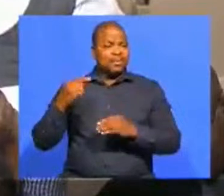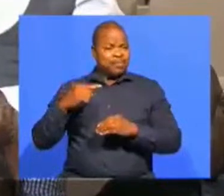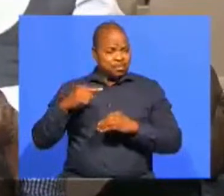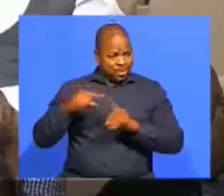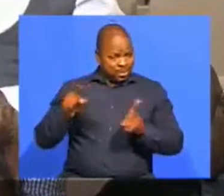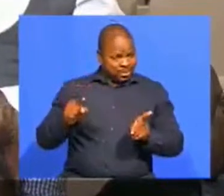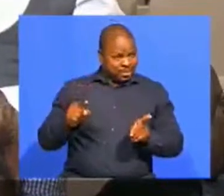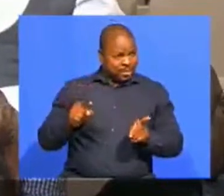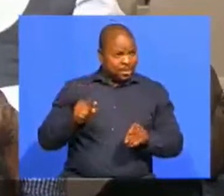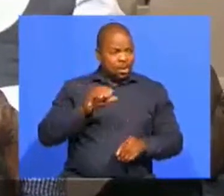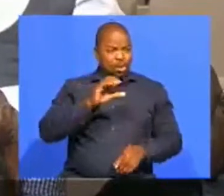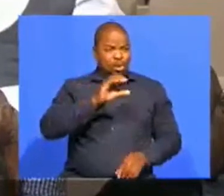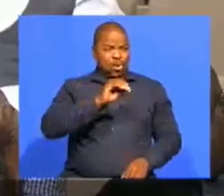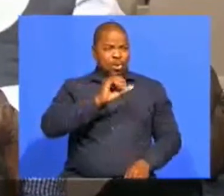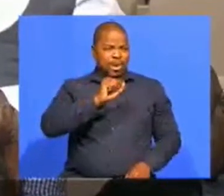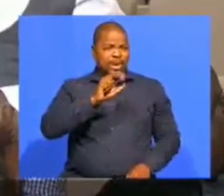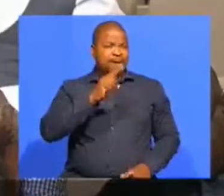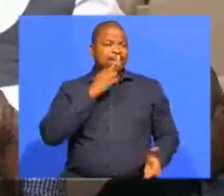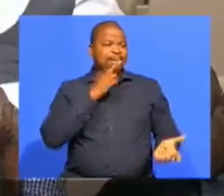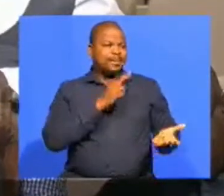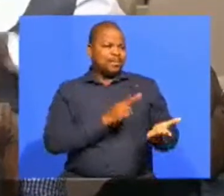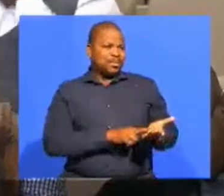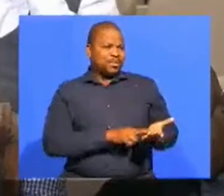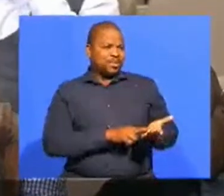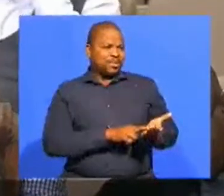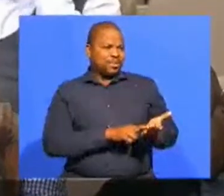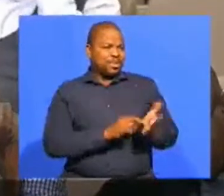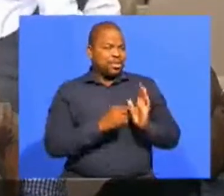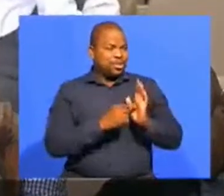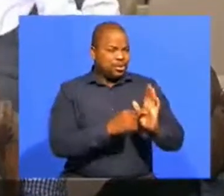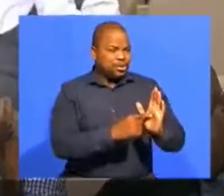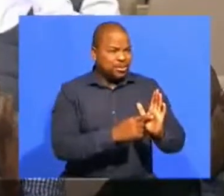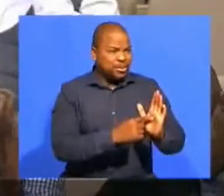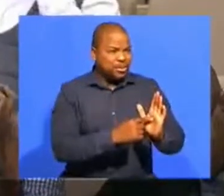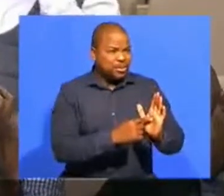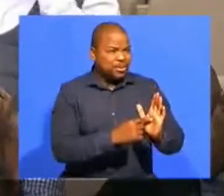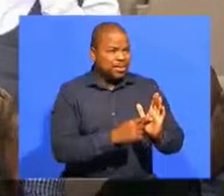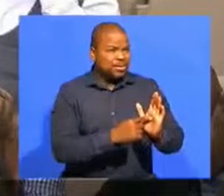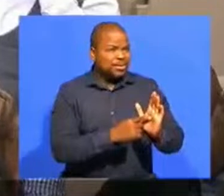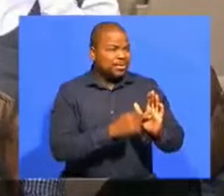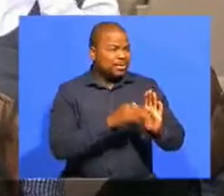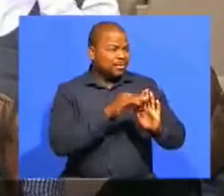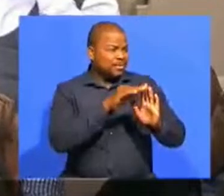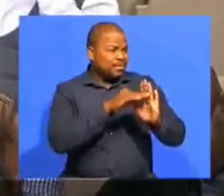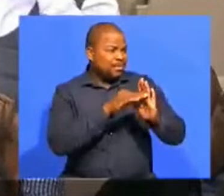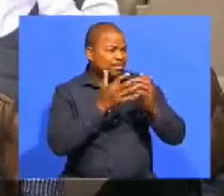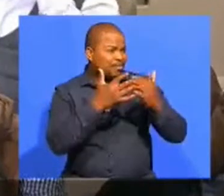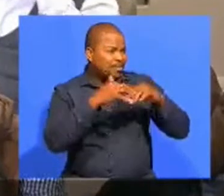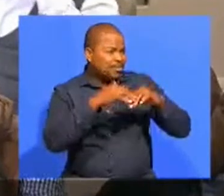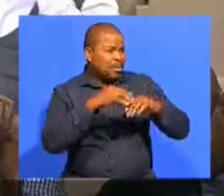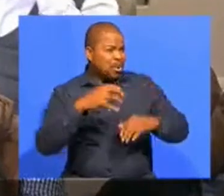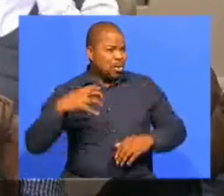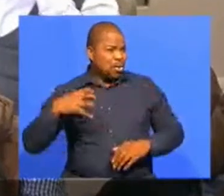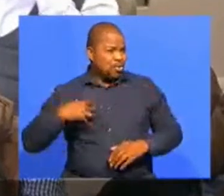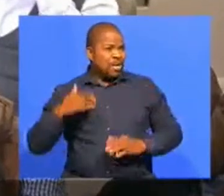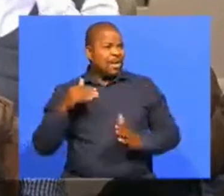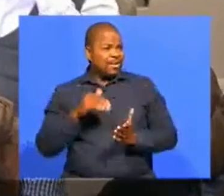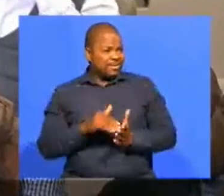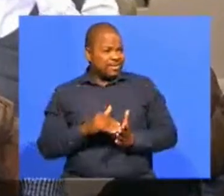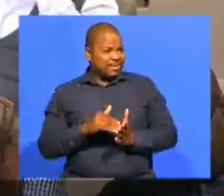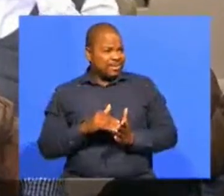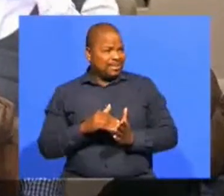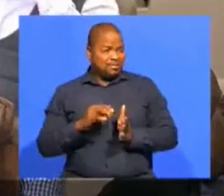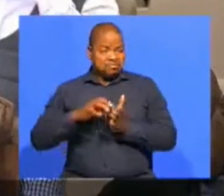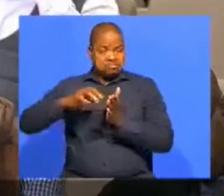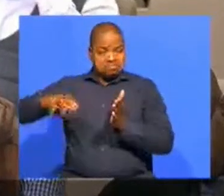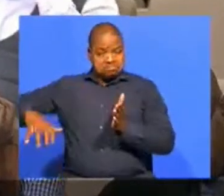the OAS report, it showed that you are marginalizing women again and